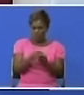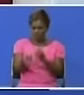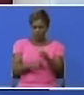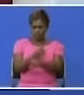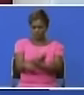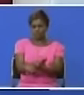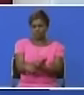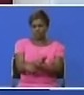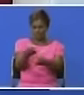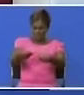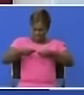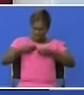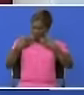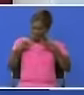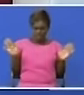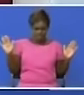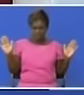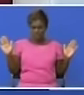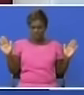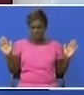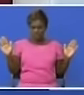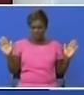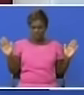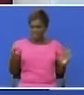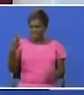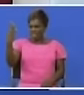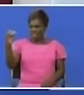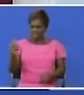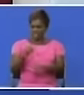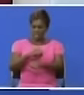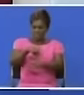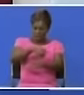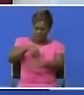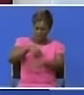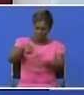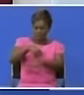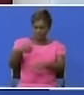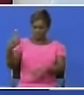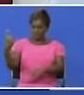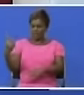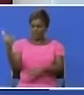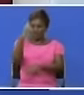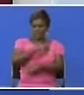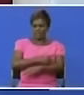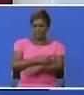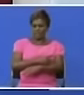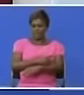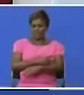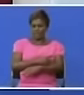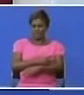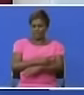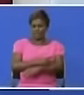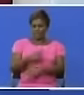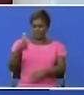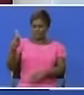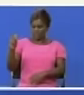and QTV to ask for classification. 30 hours per day of content, as we speak. So I'll be coming for